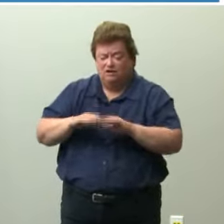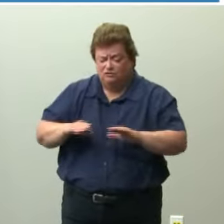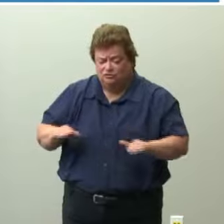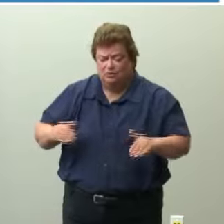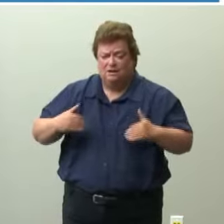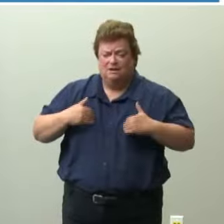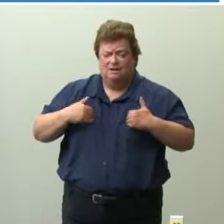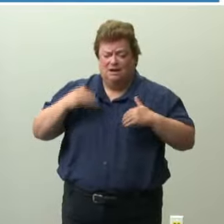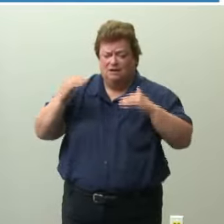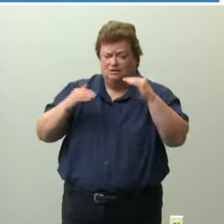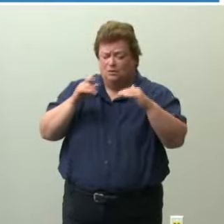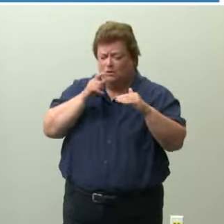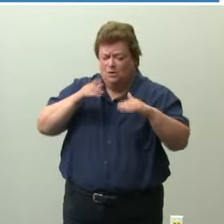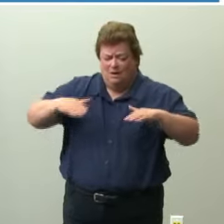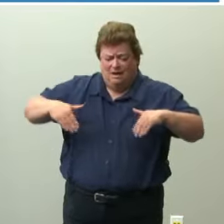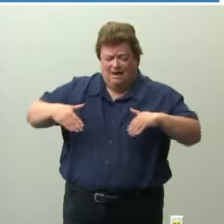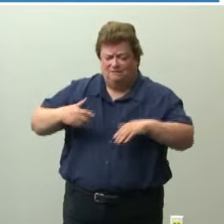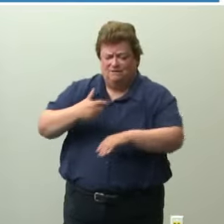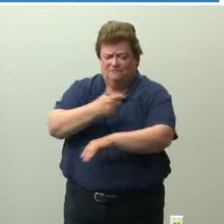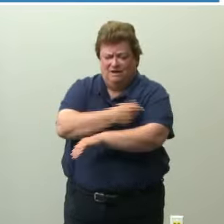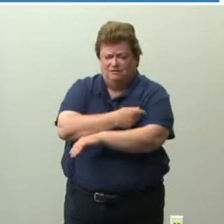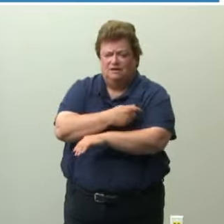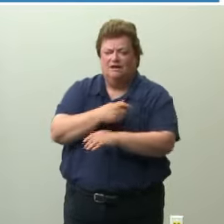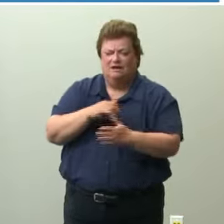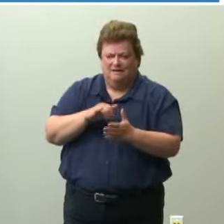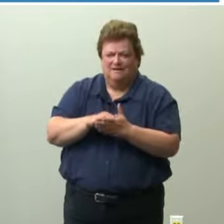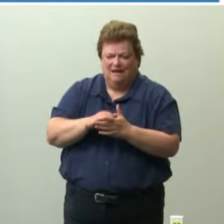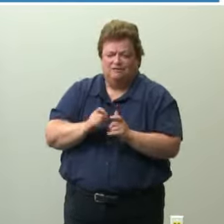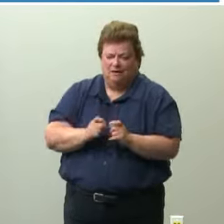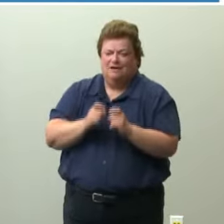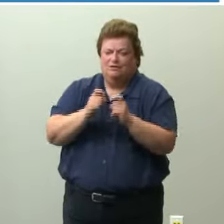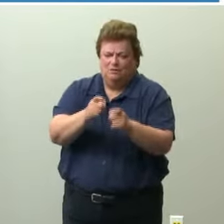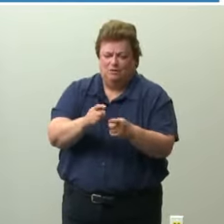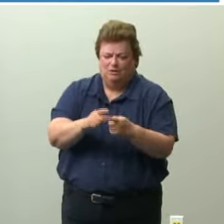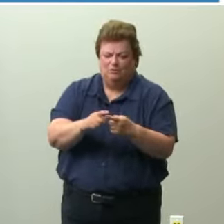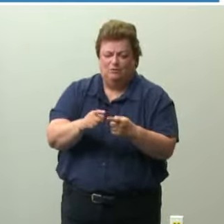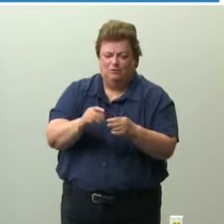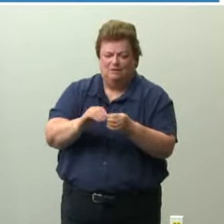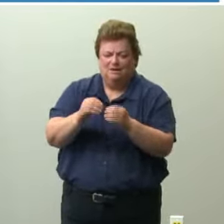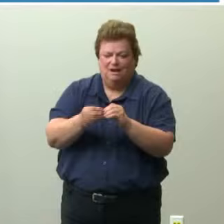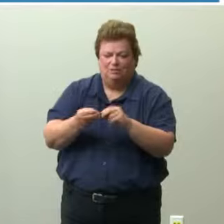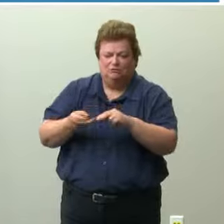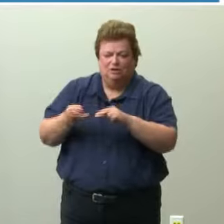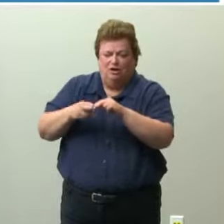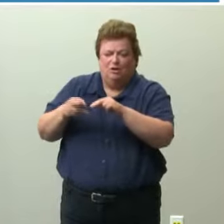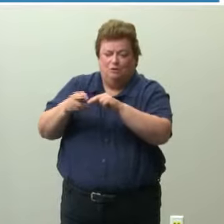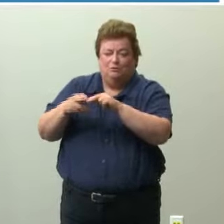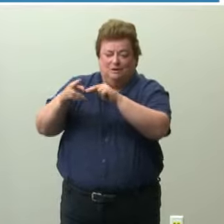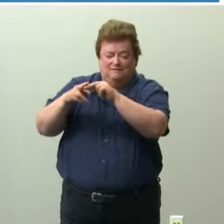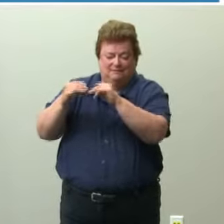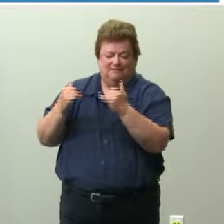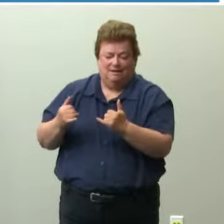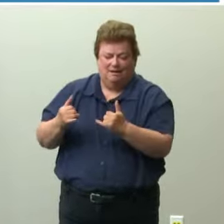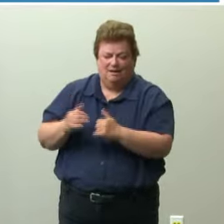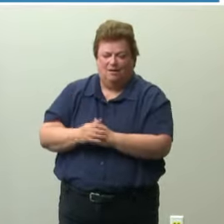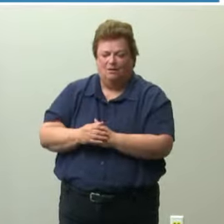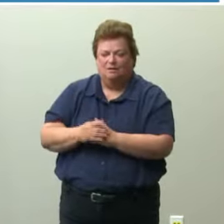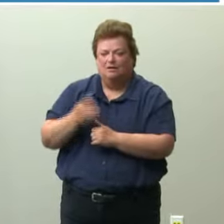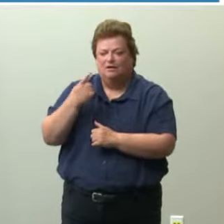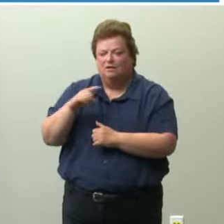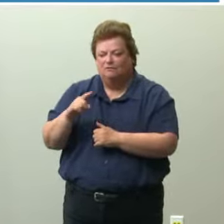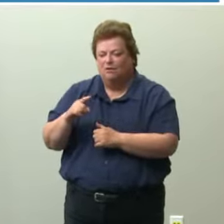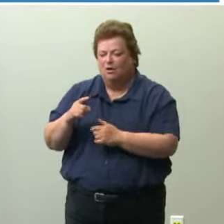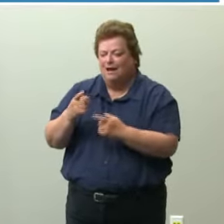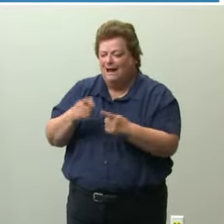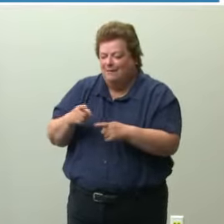adults who are unvaccinated are contributing to the recent increase we are seeing in clusters of cases, such as in child